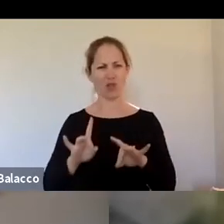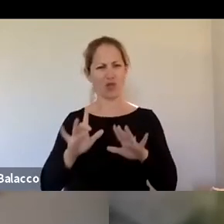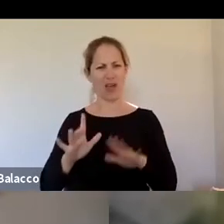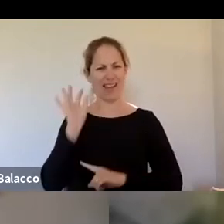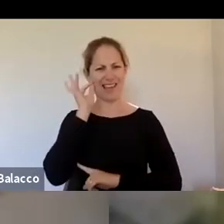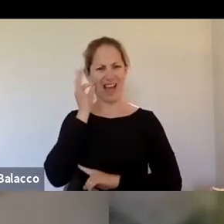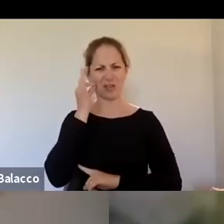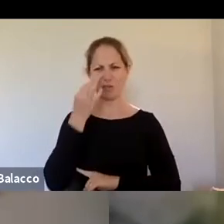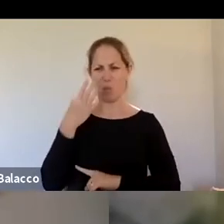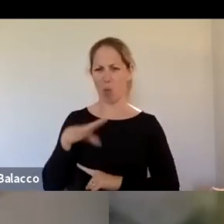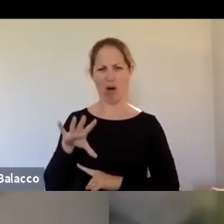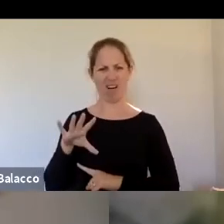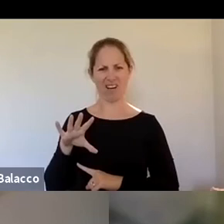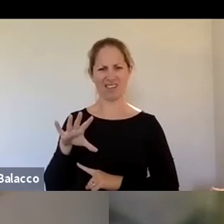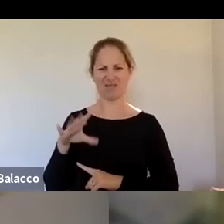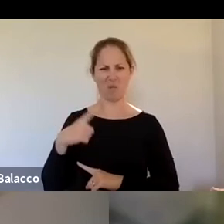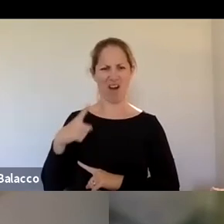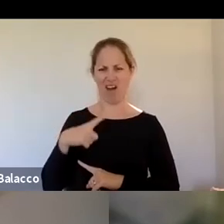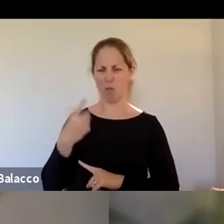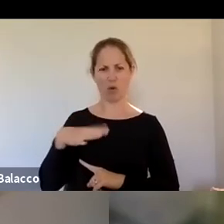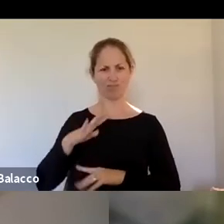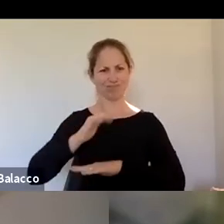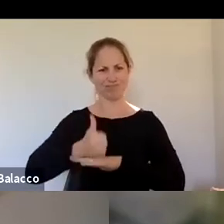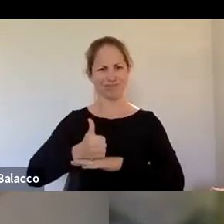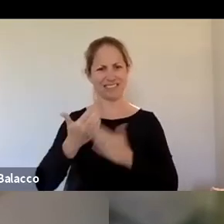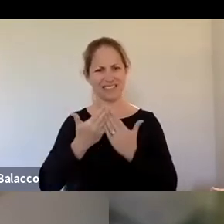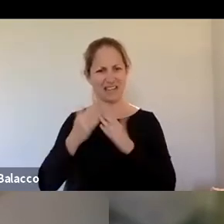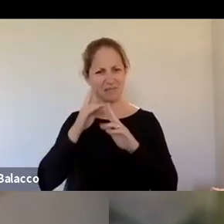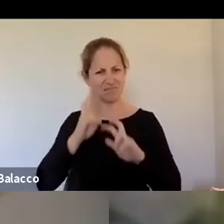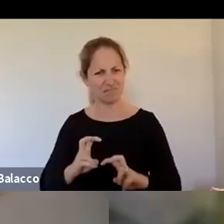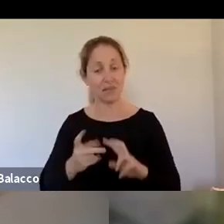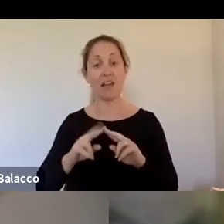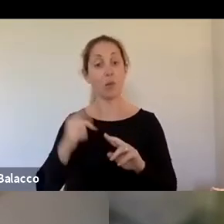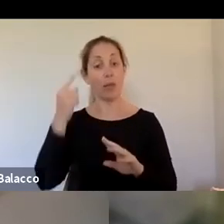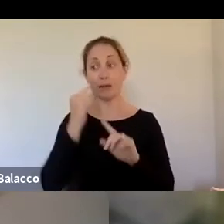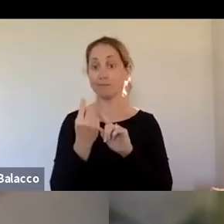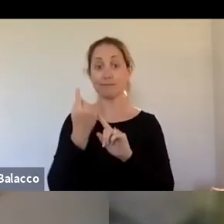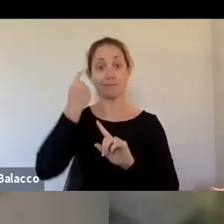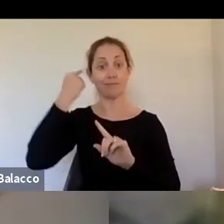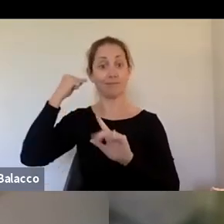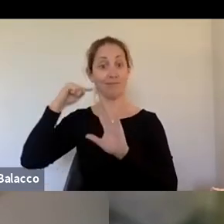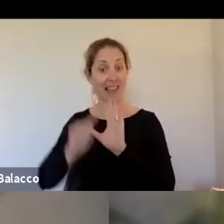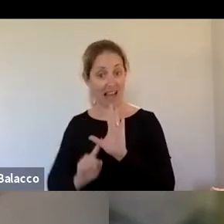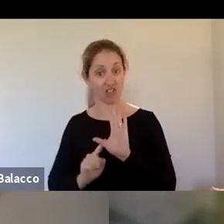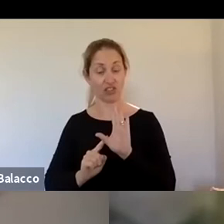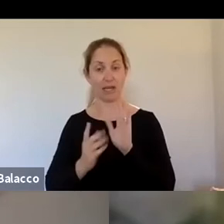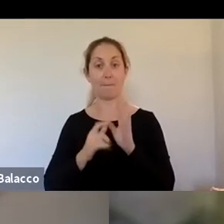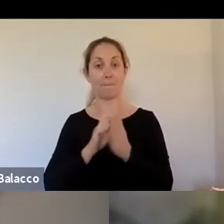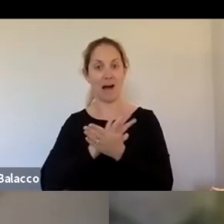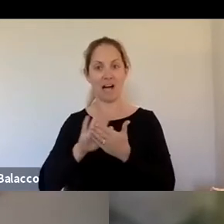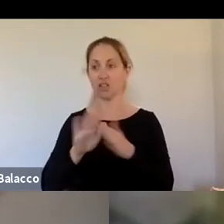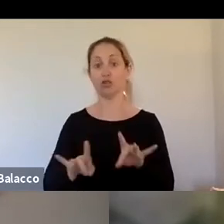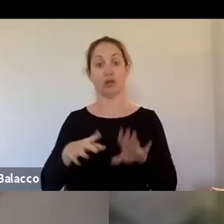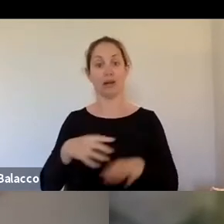study. If we can briefly cast our minds back to March last year, when the Australian government